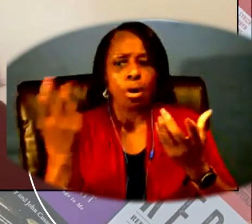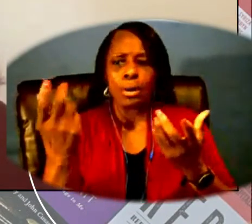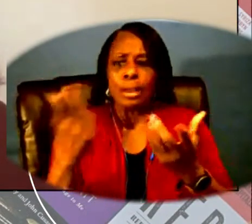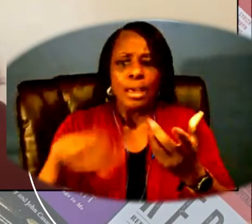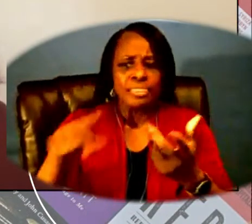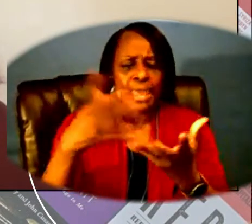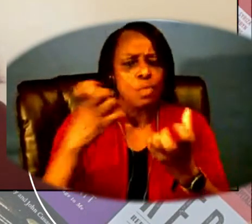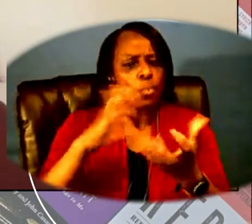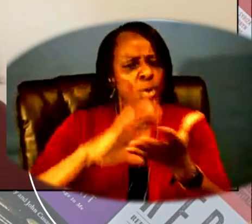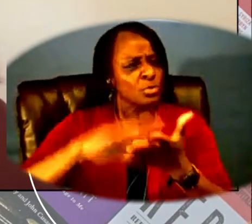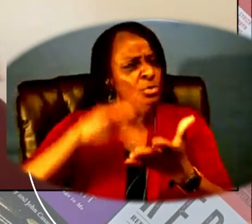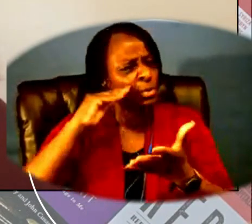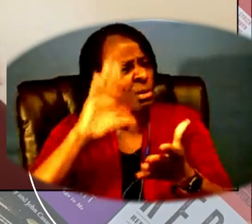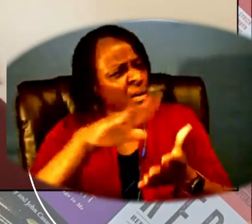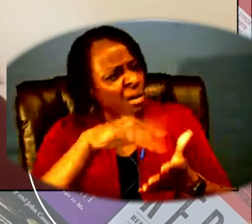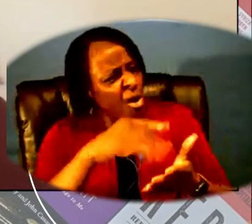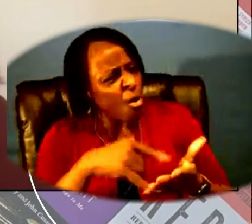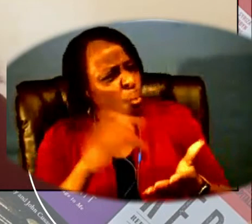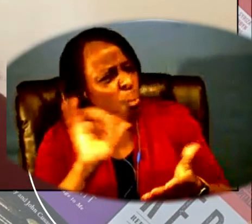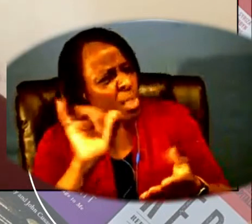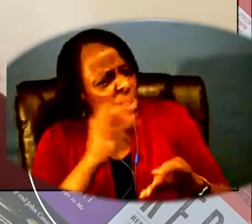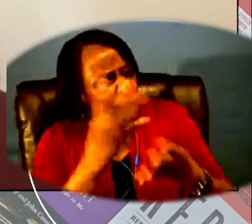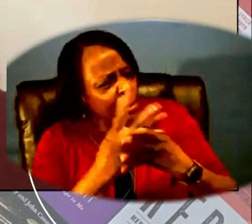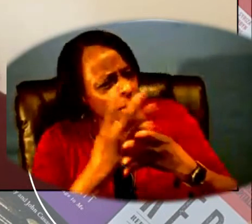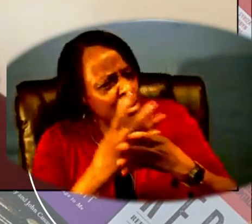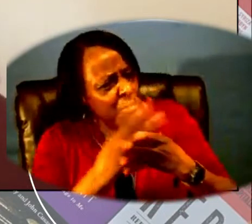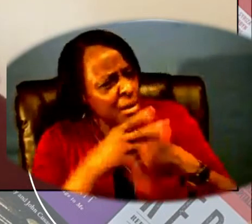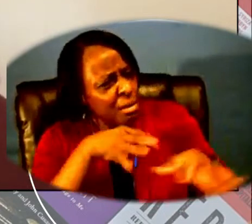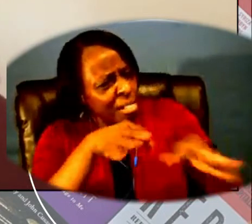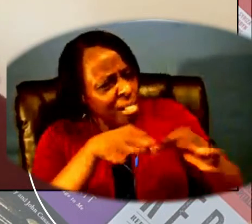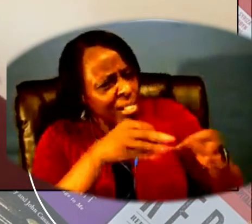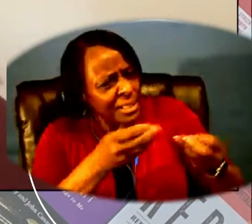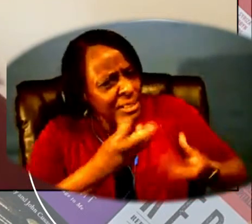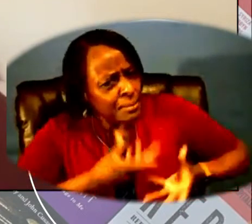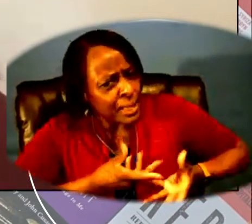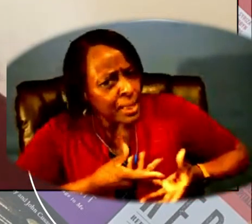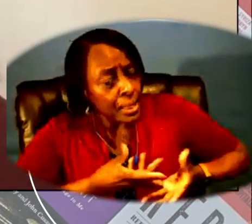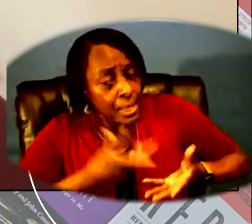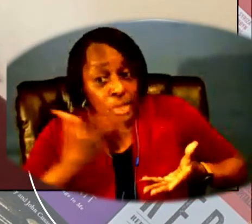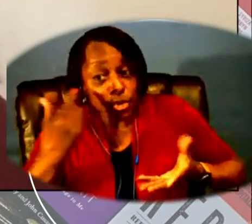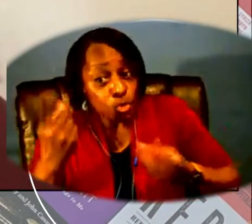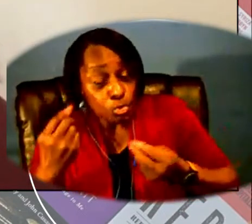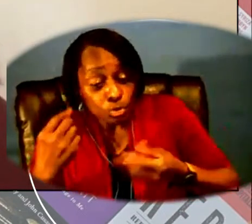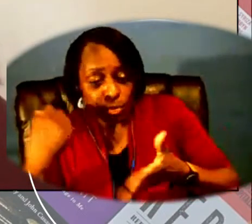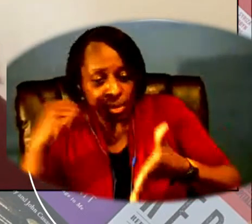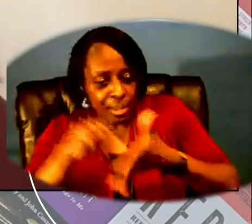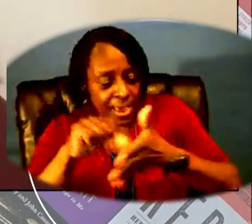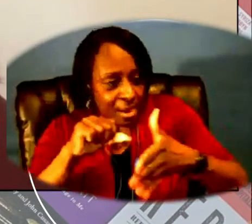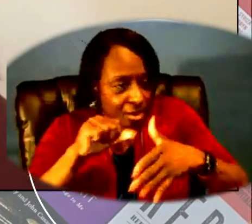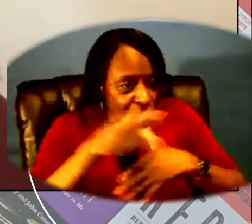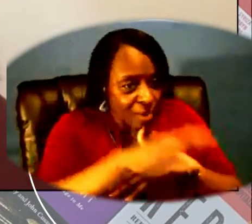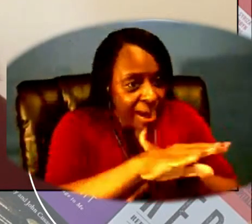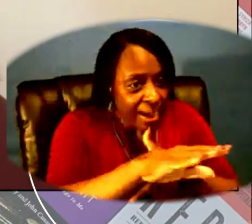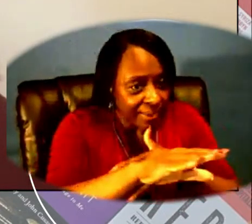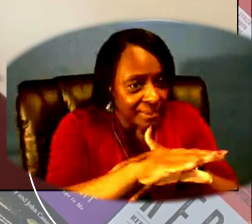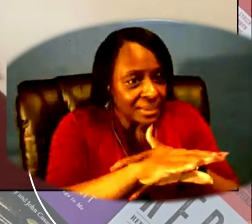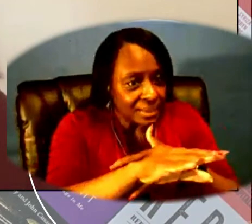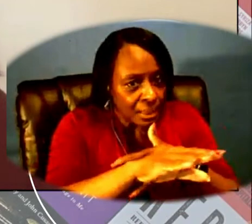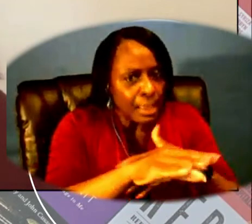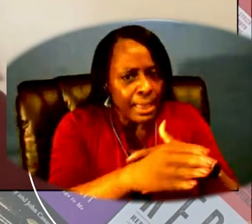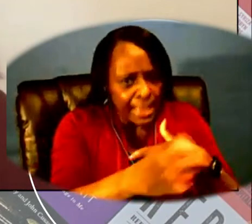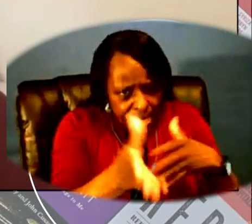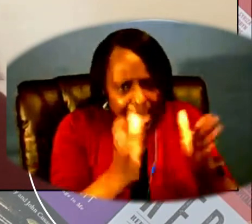what it's like to be incarcerated, invite someone who is formerly incarcerated to speak at your